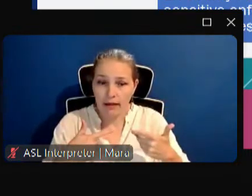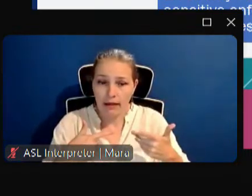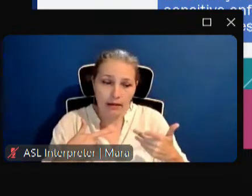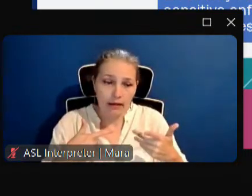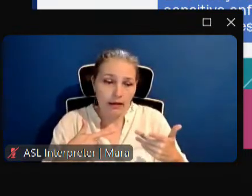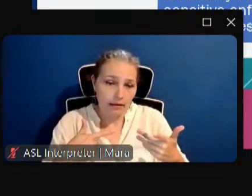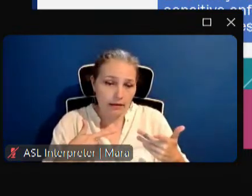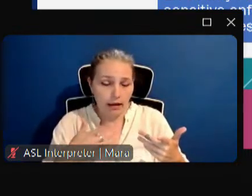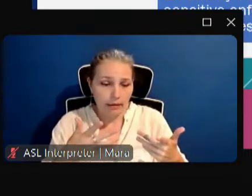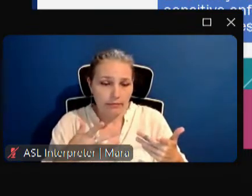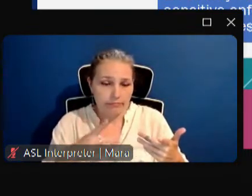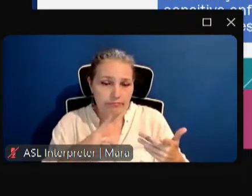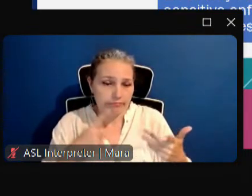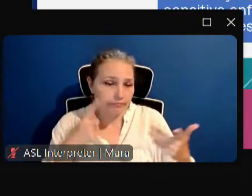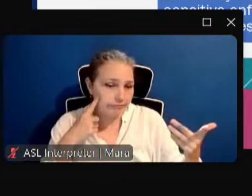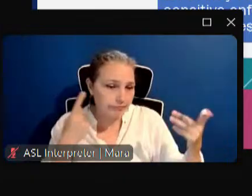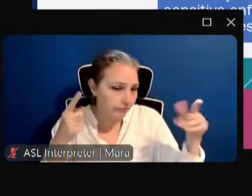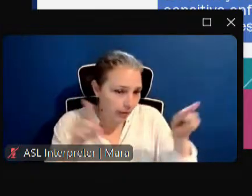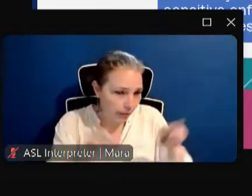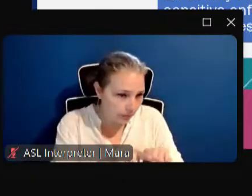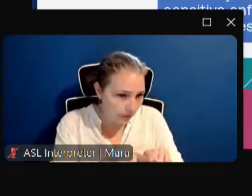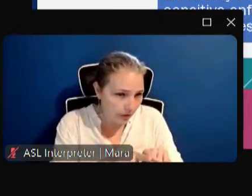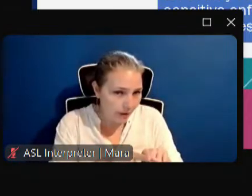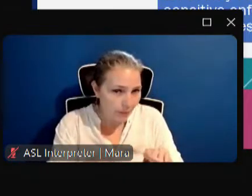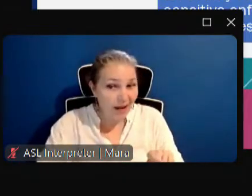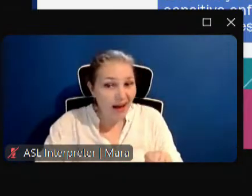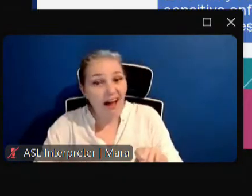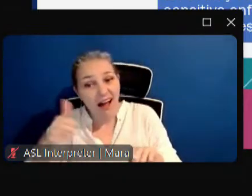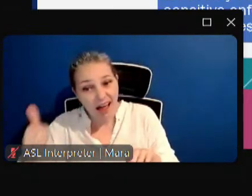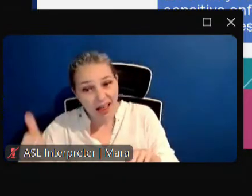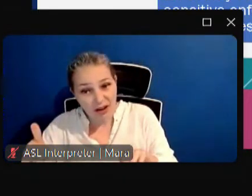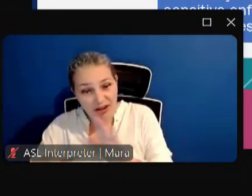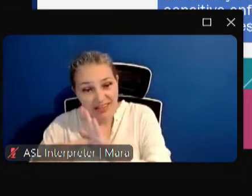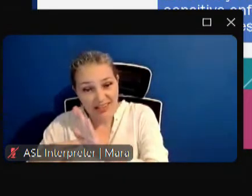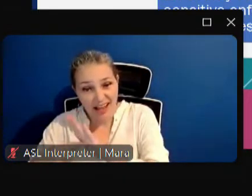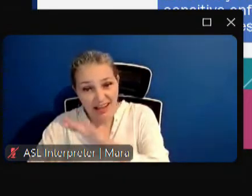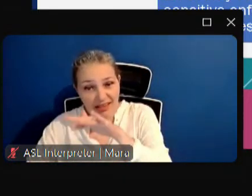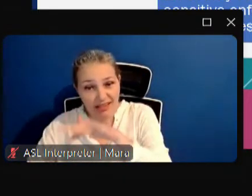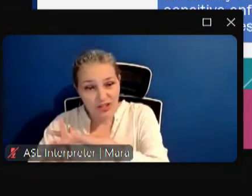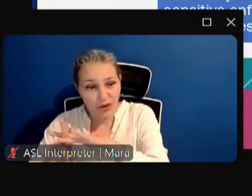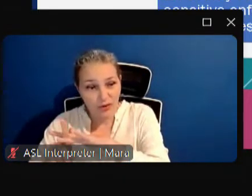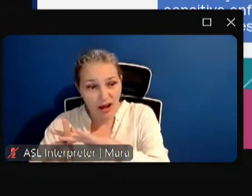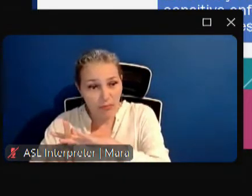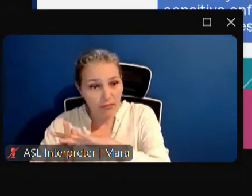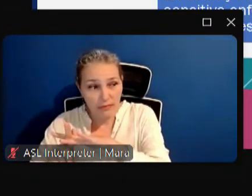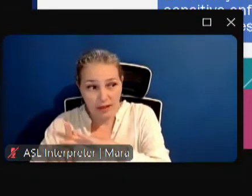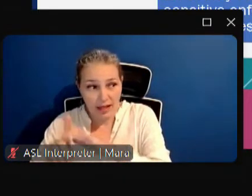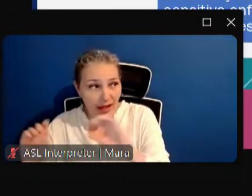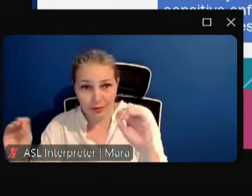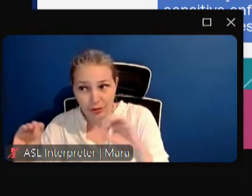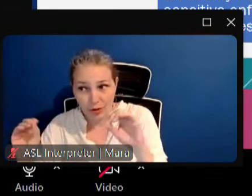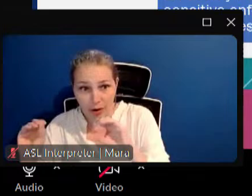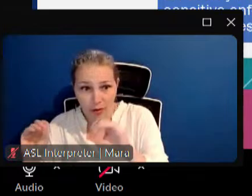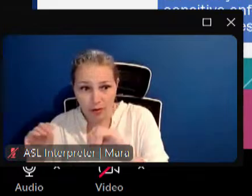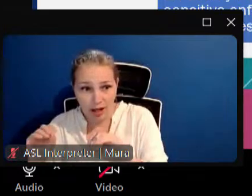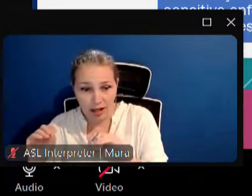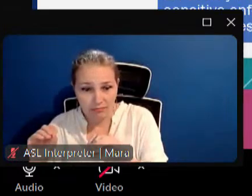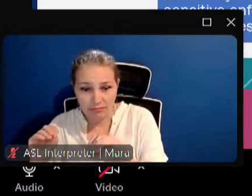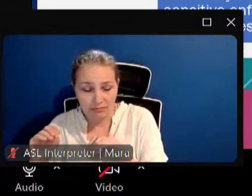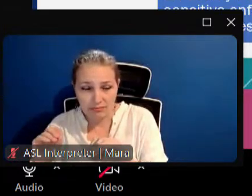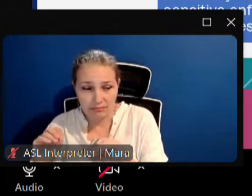have shown up on properties where the owners were not aware or had not given